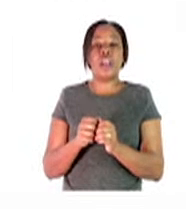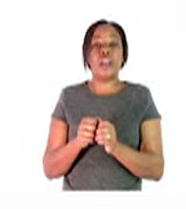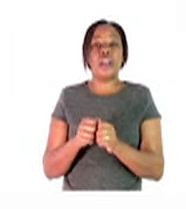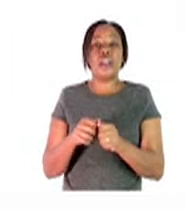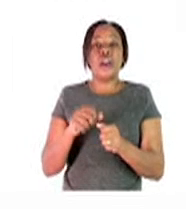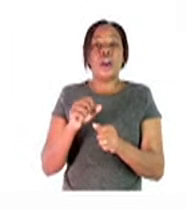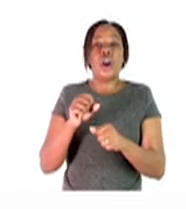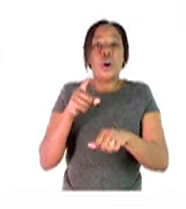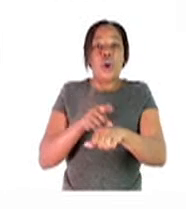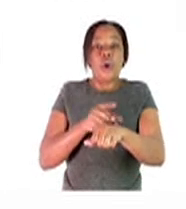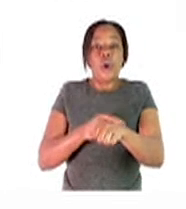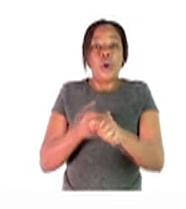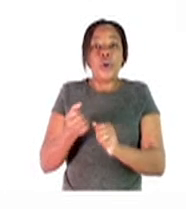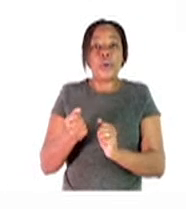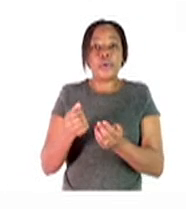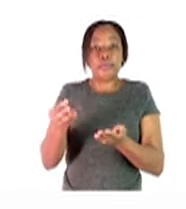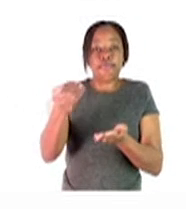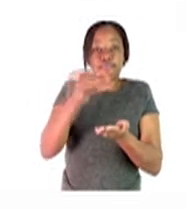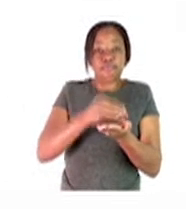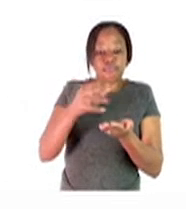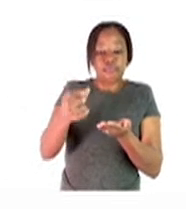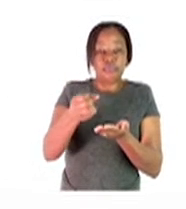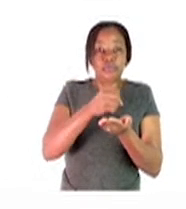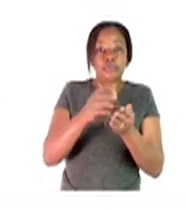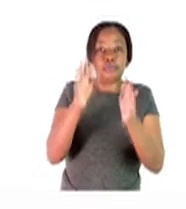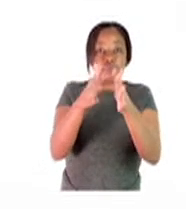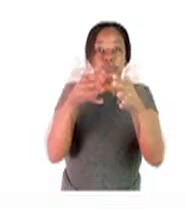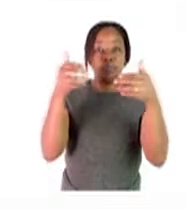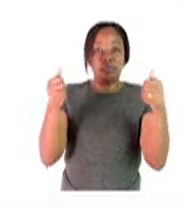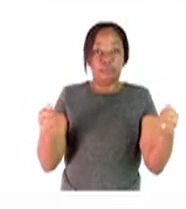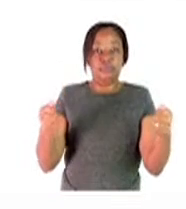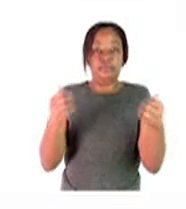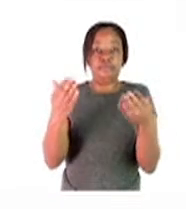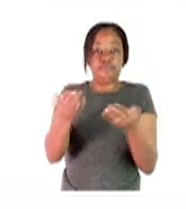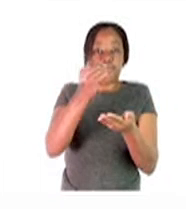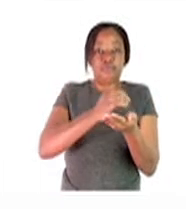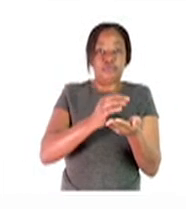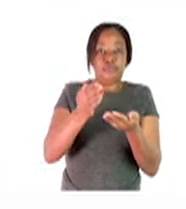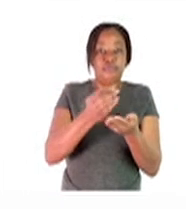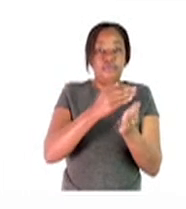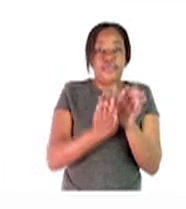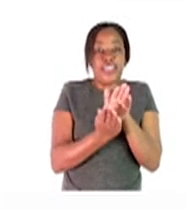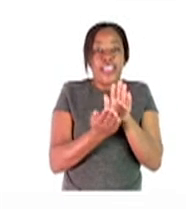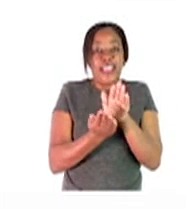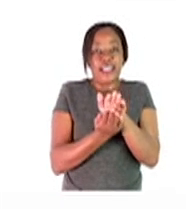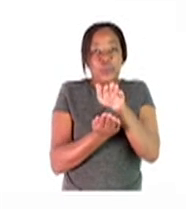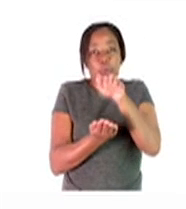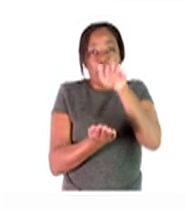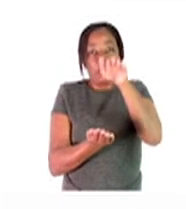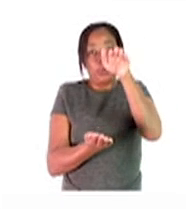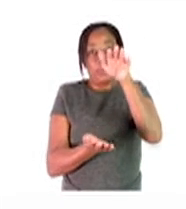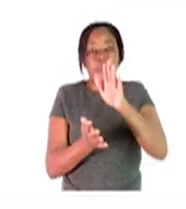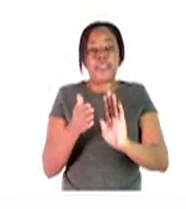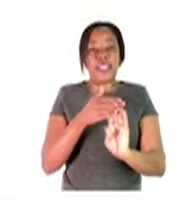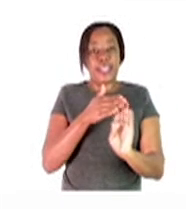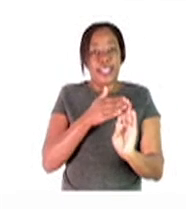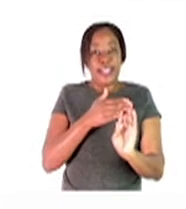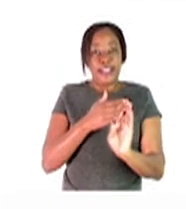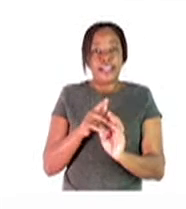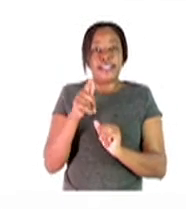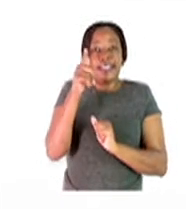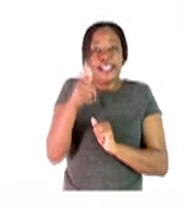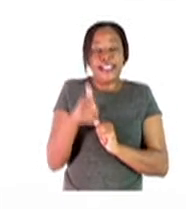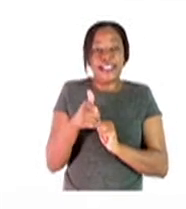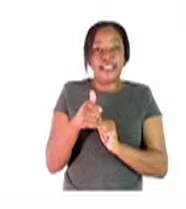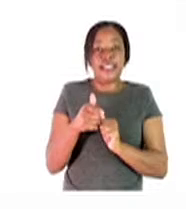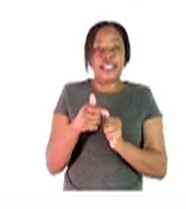read. Okay. And do you have the last one is a television